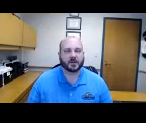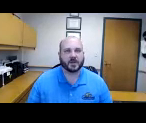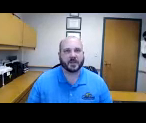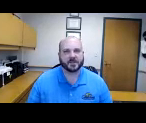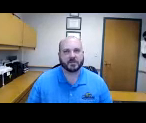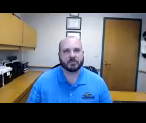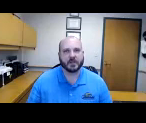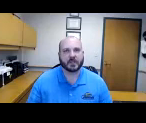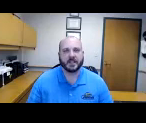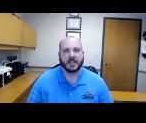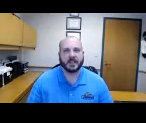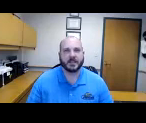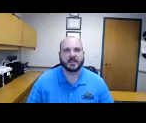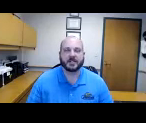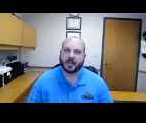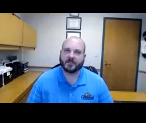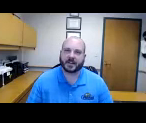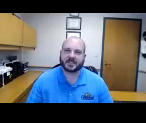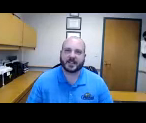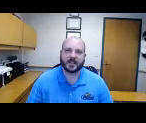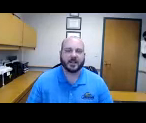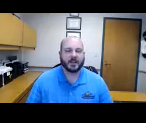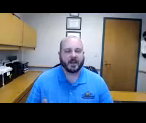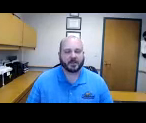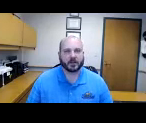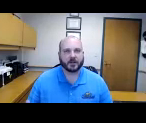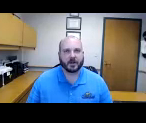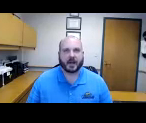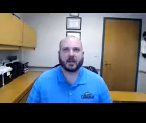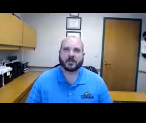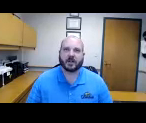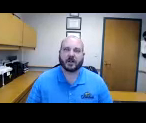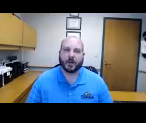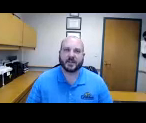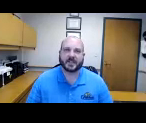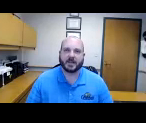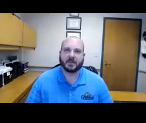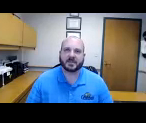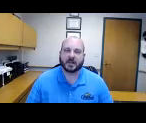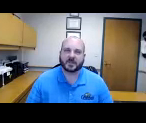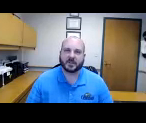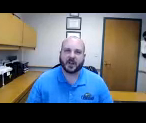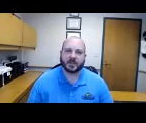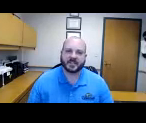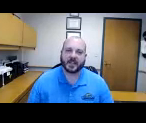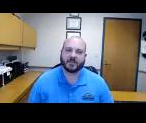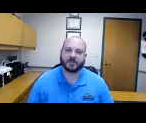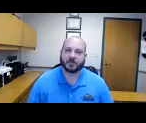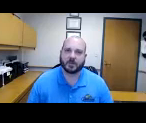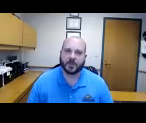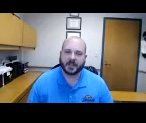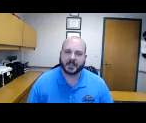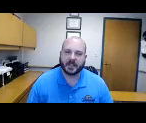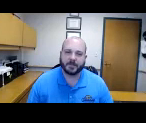for our communities who really need to get vaccinated and learn about ways to keep themselves and their families safe